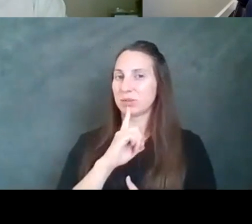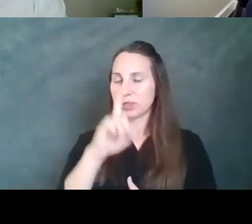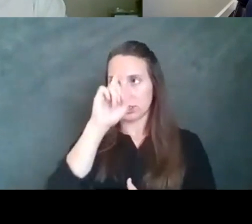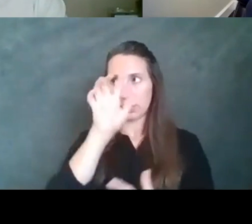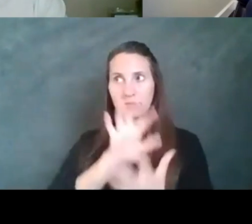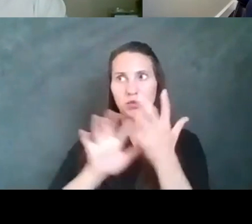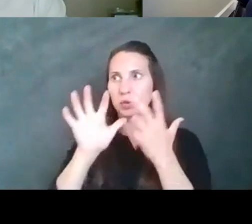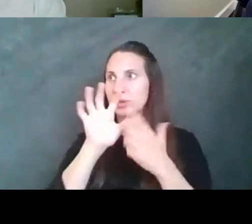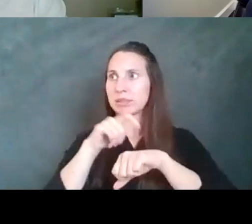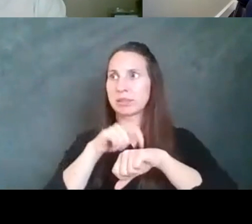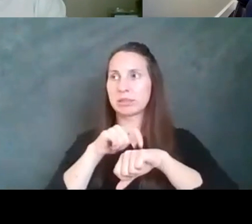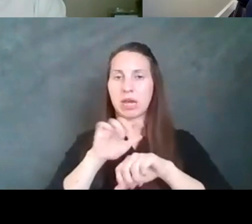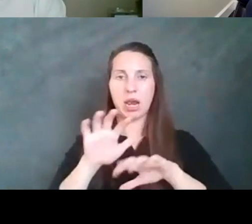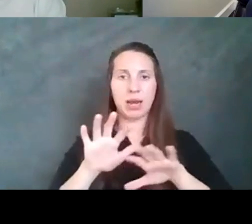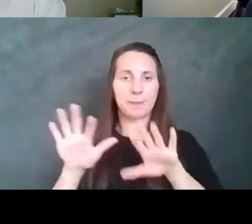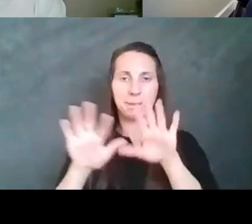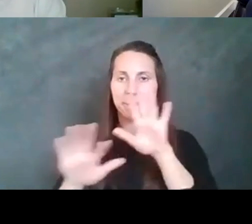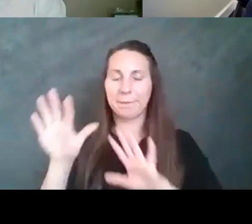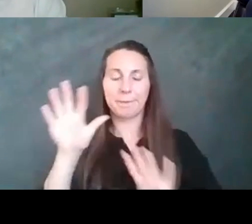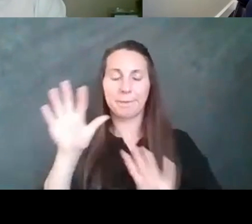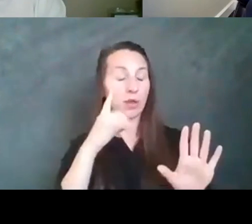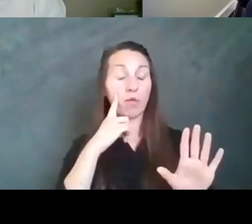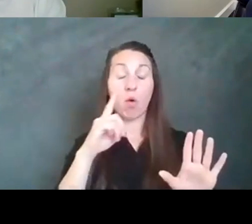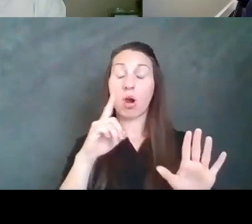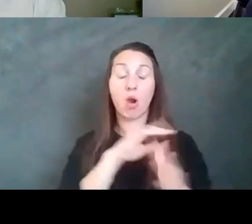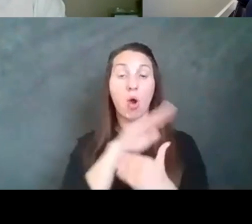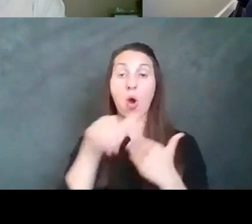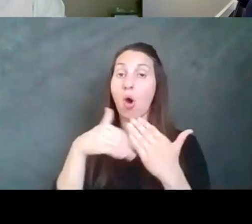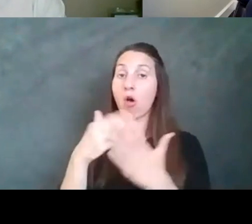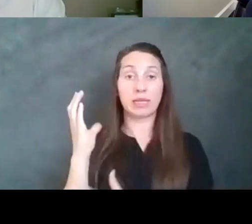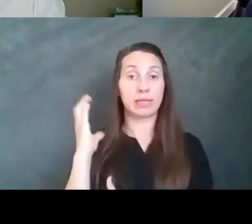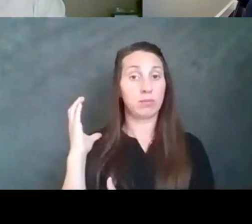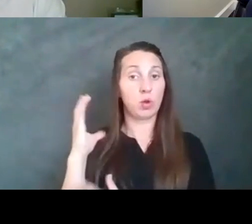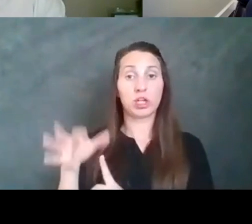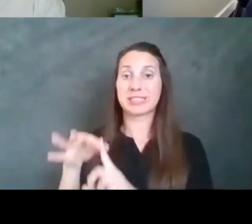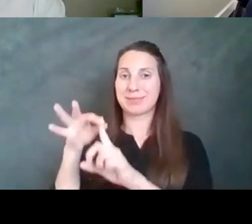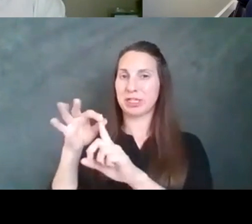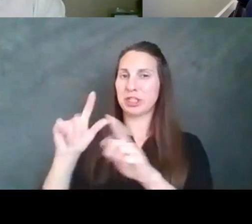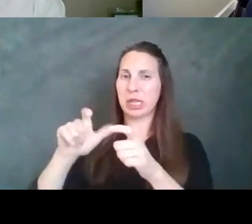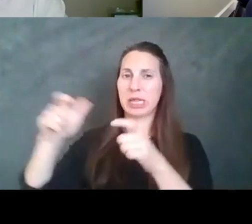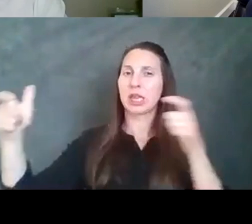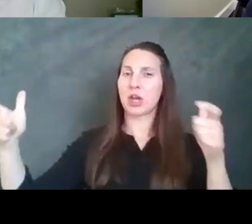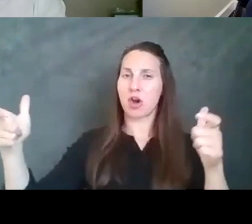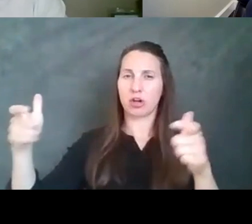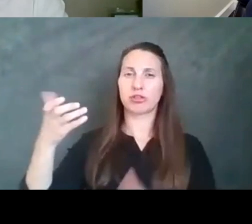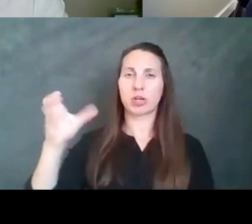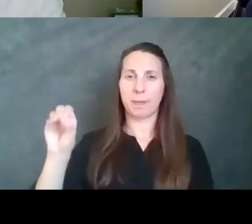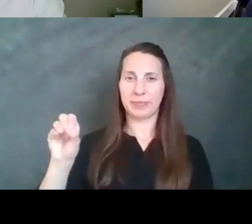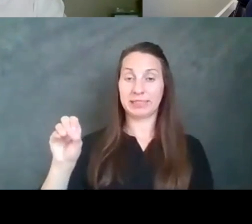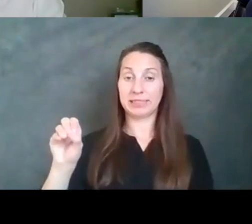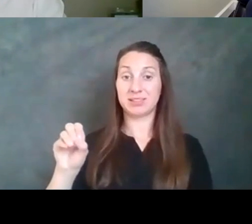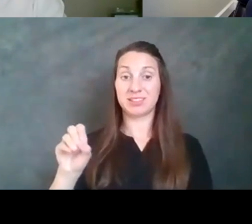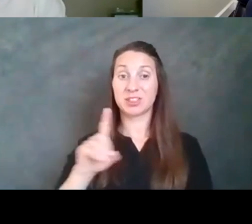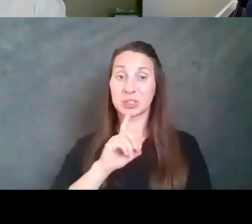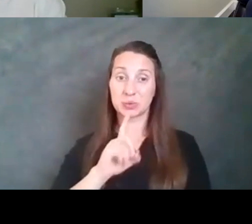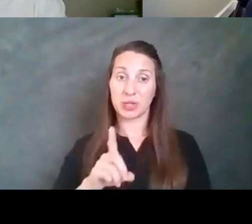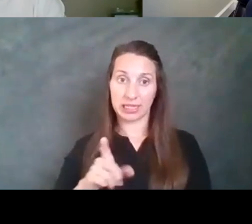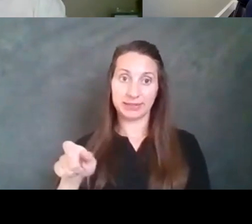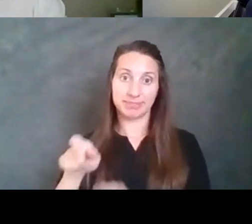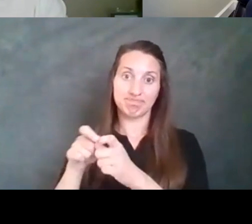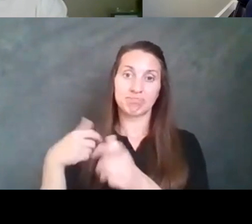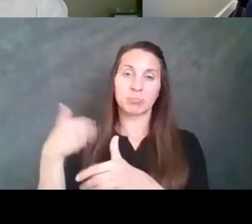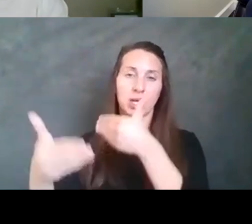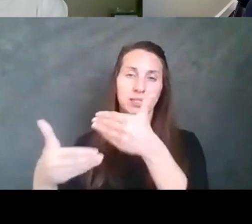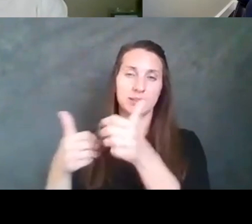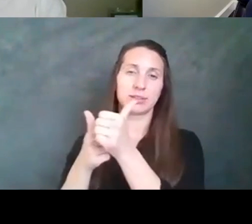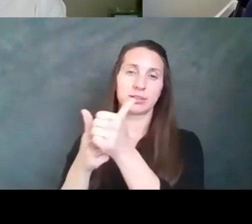time, because for all employers, especially larger employers, there's a process to follow. And there's a lot